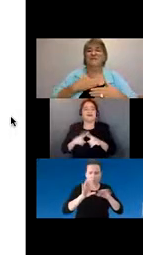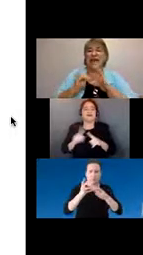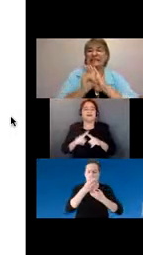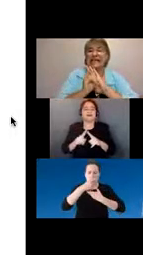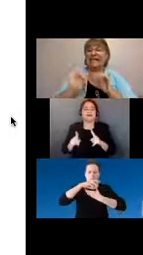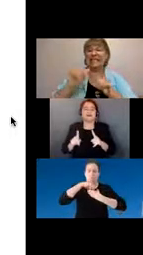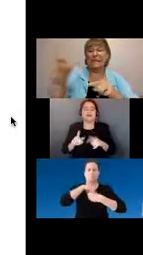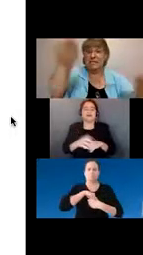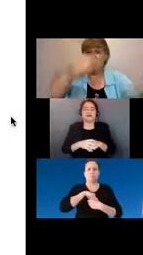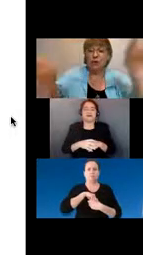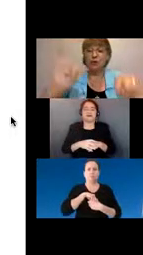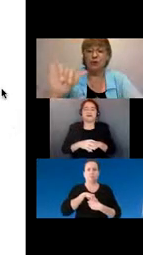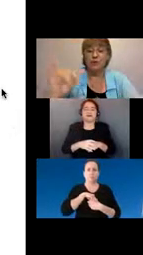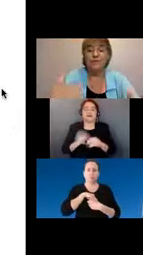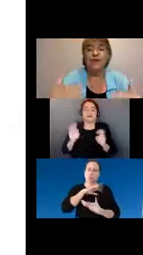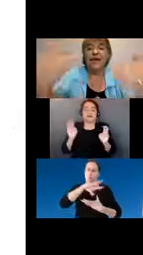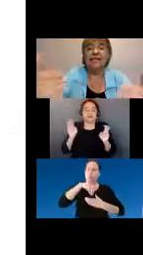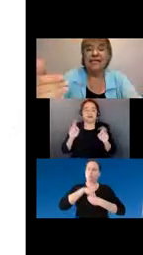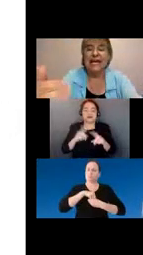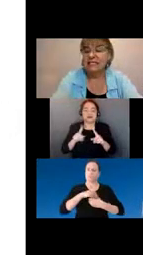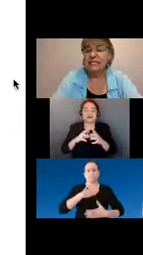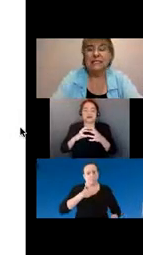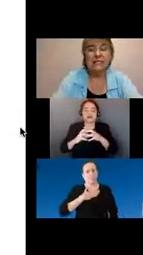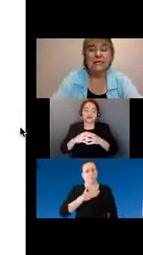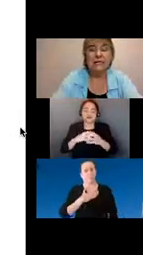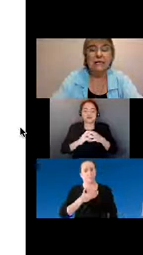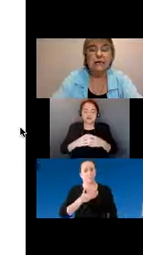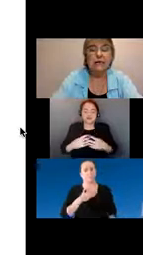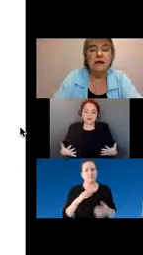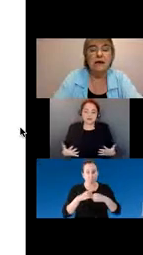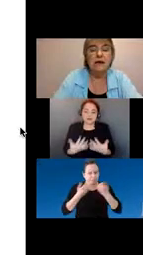parts of my identity, same as you too. Next.